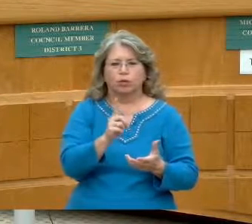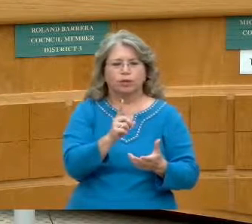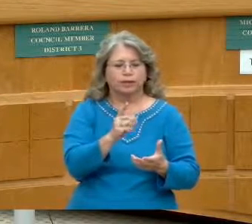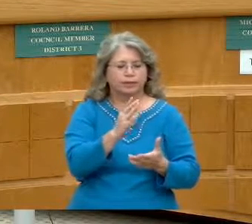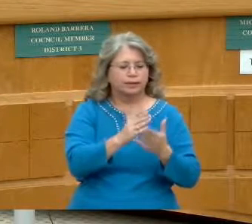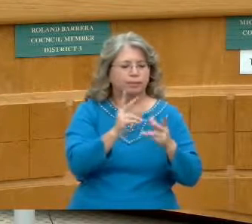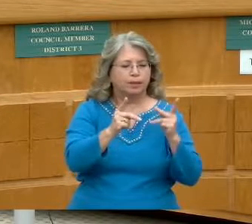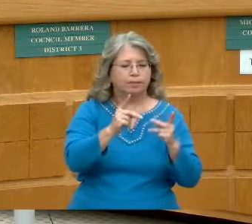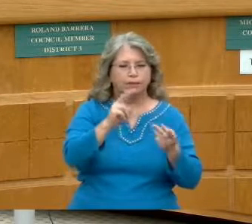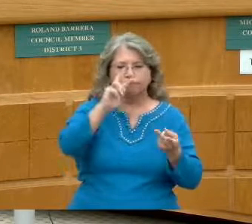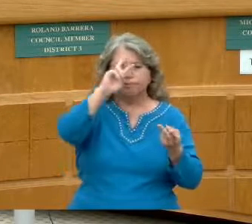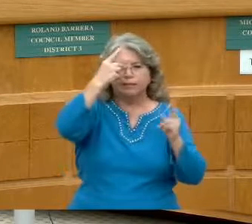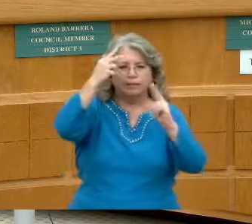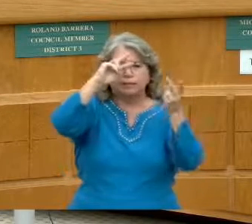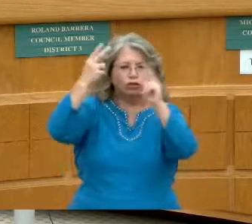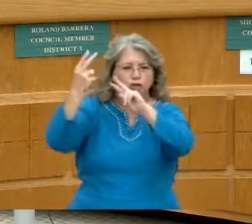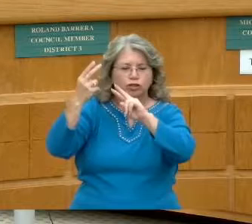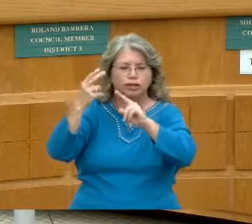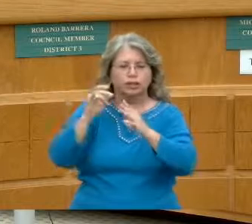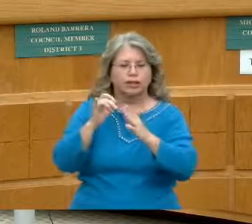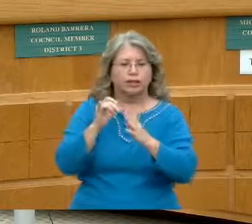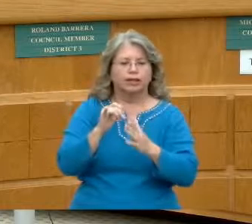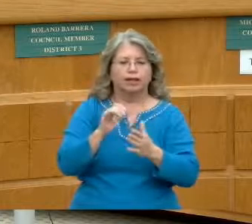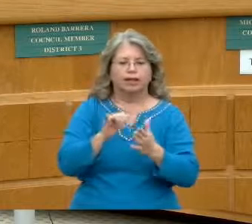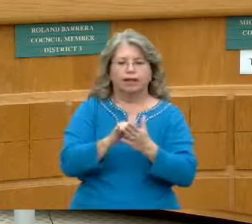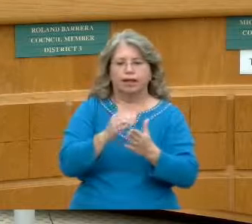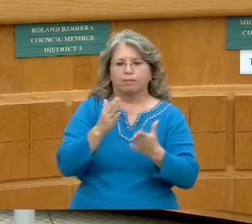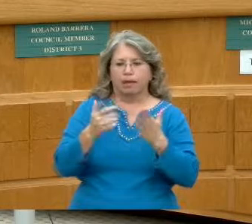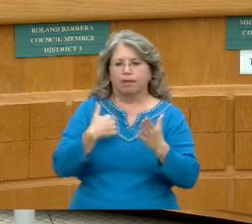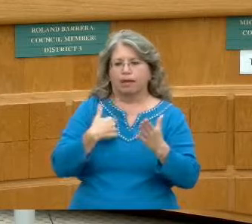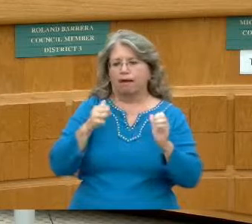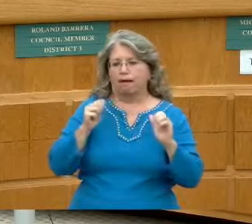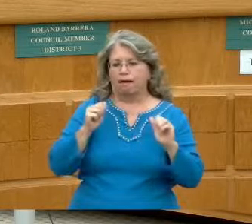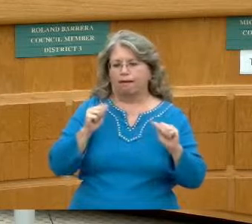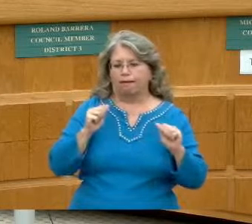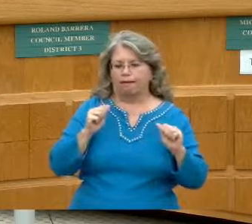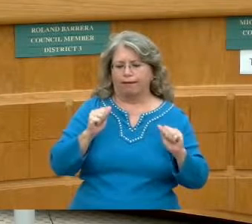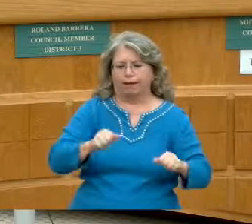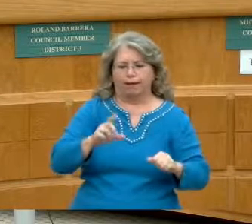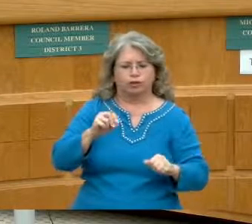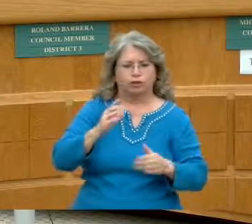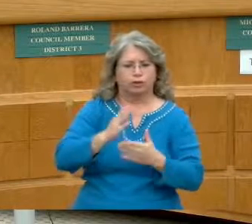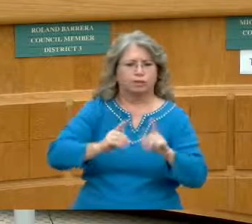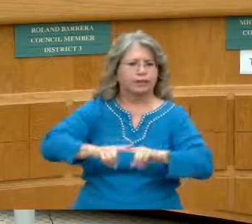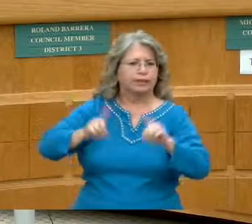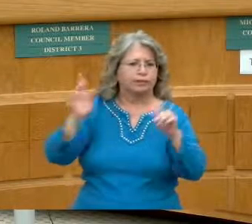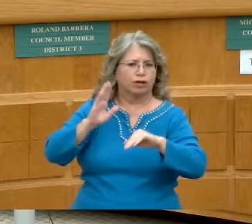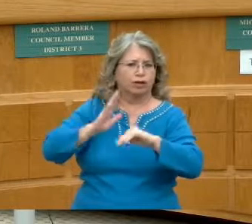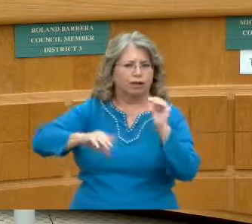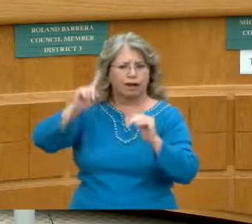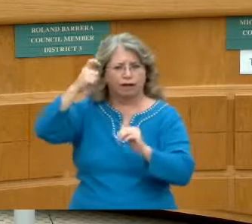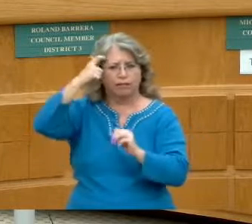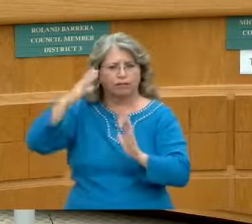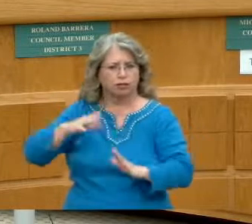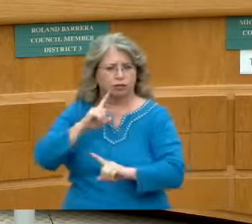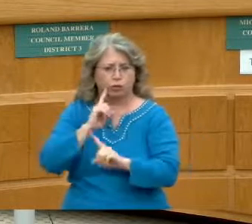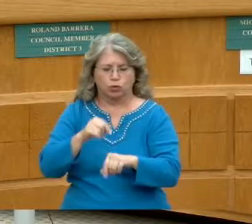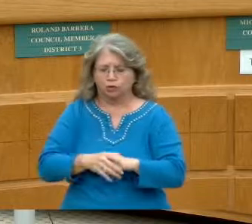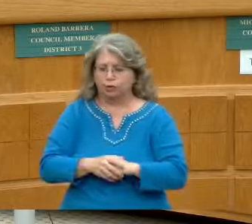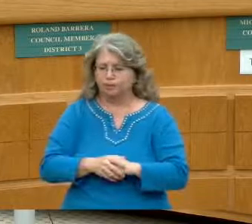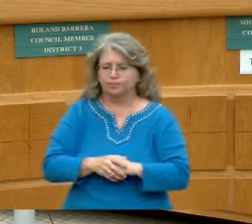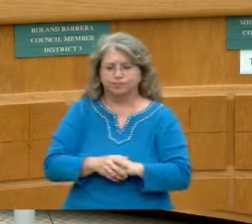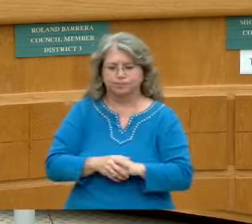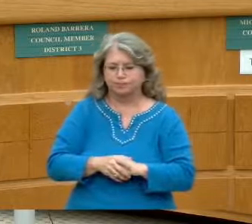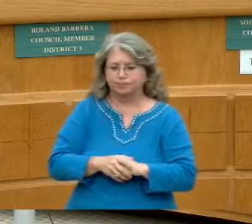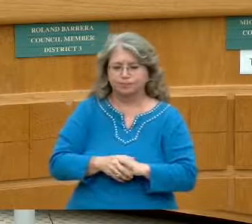misunderstanding that there could be a way that I could do something different than the governor's orders, and that is not the case. His